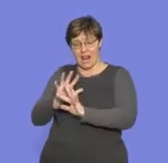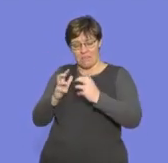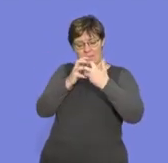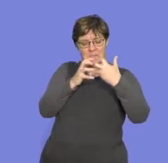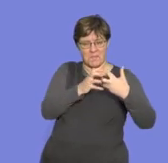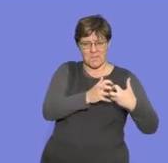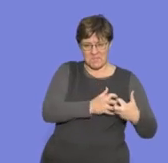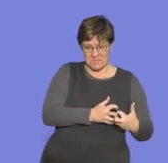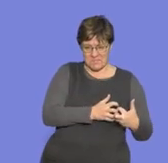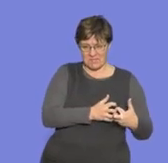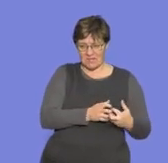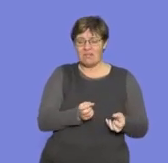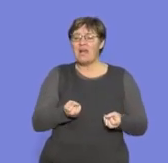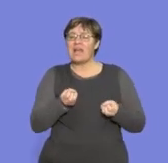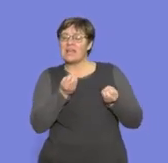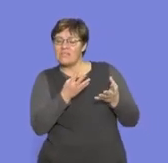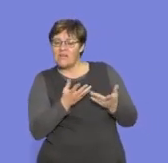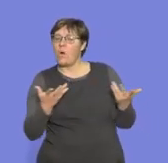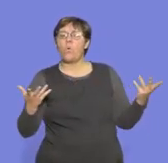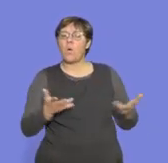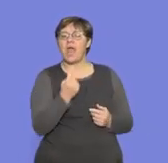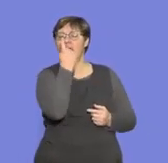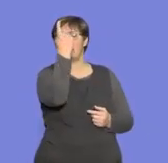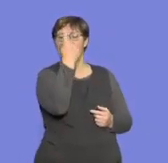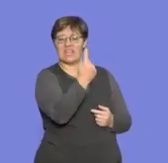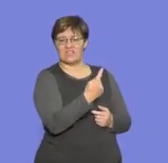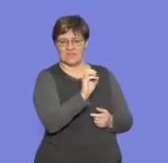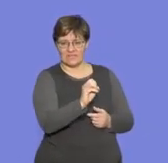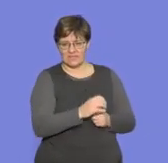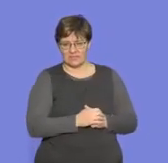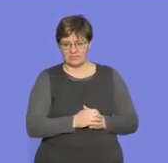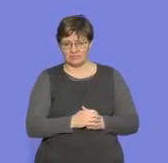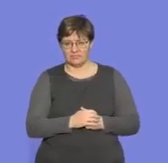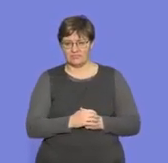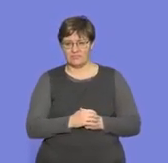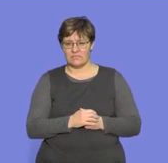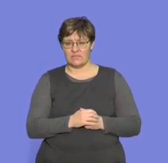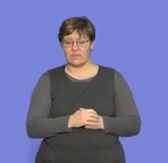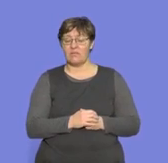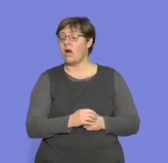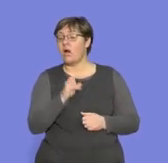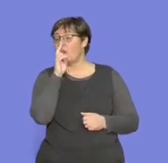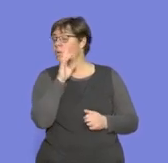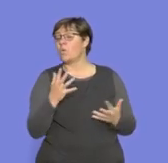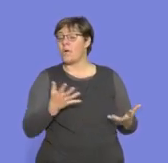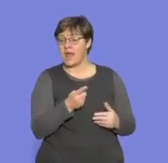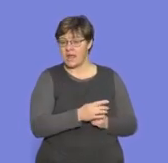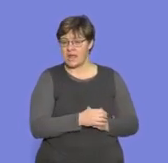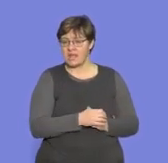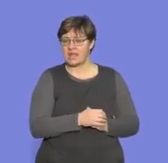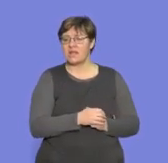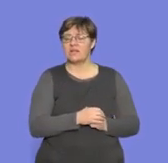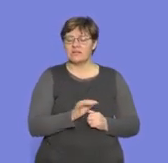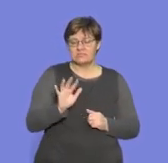area that gives you the locations of each of these biomes. In this map, all we need to look at is the